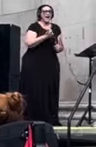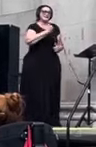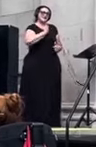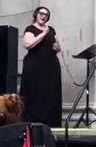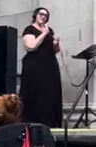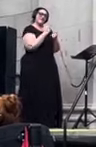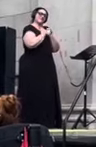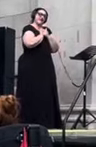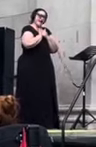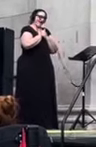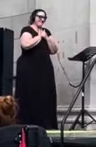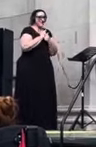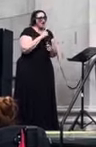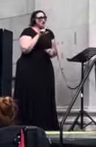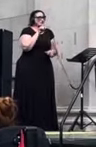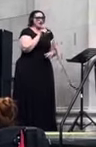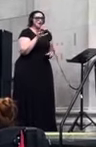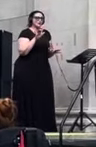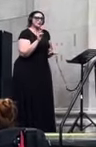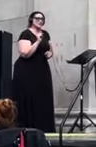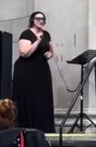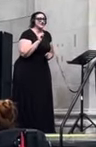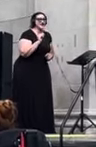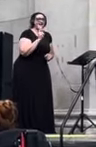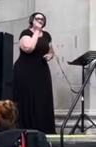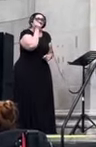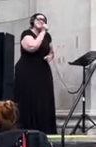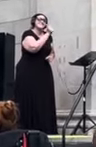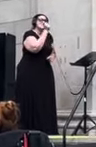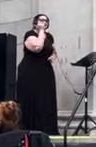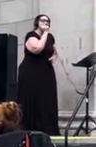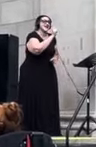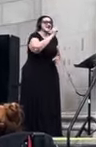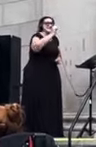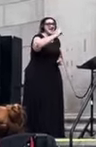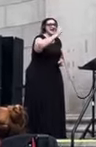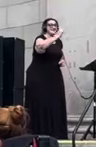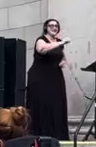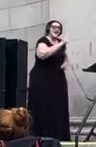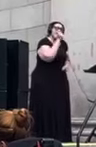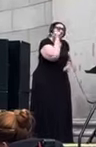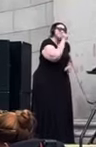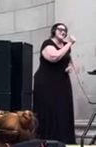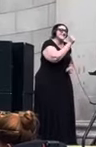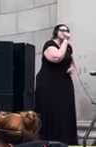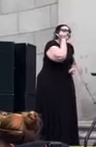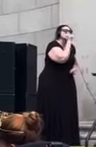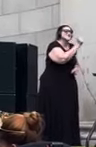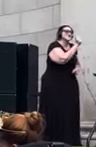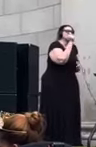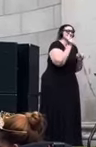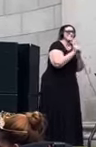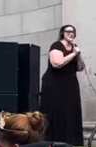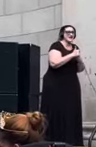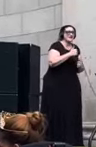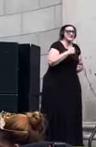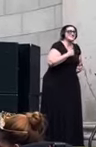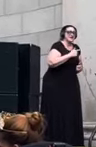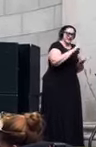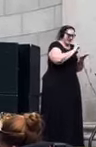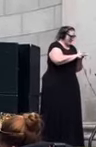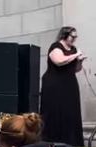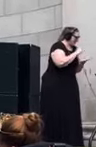Self-love, gotta get back to it. Every day, yeah. Every day, it's with me in the